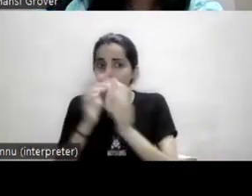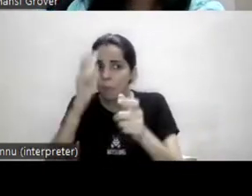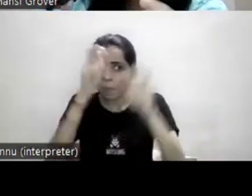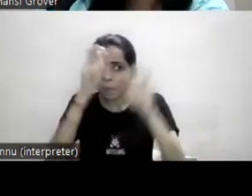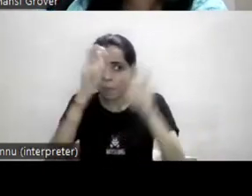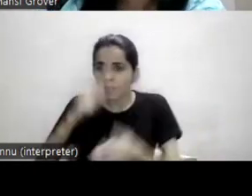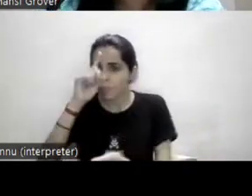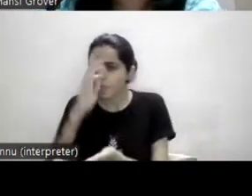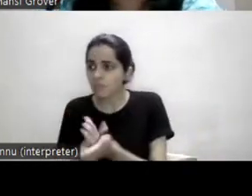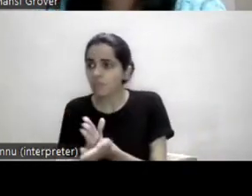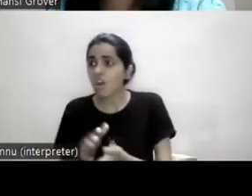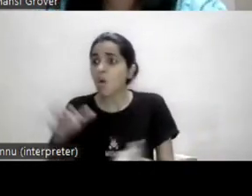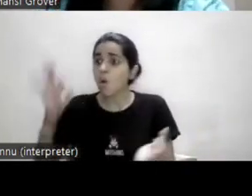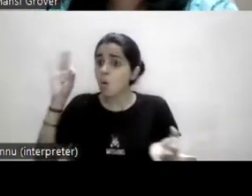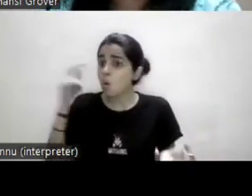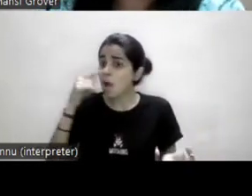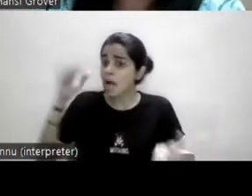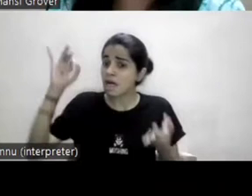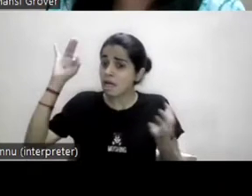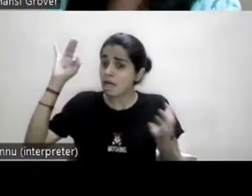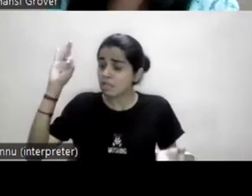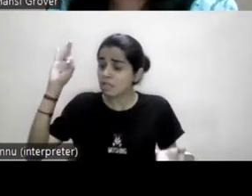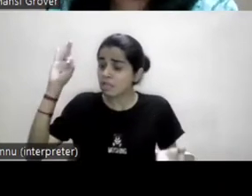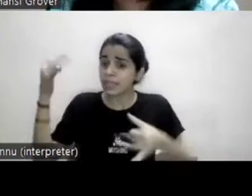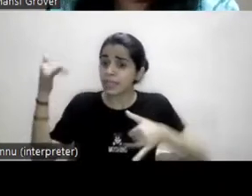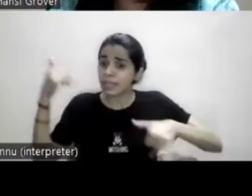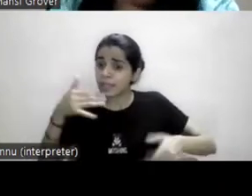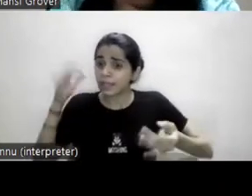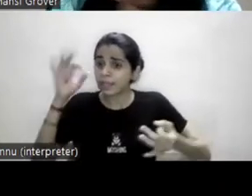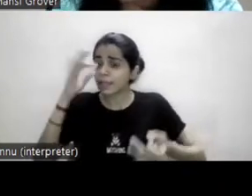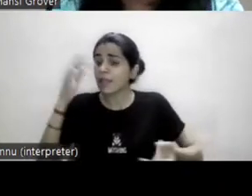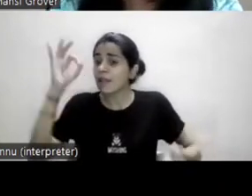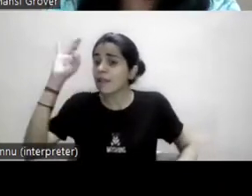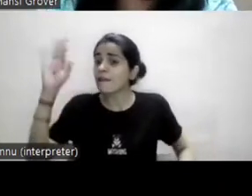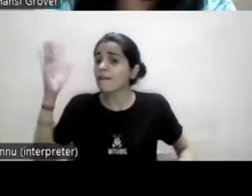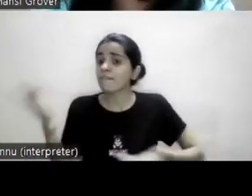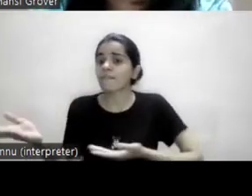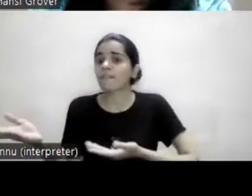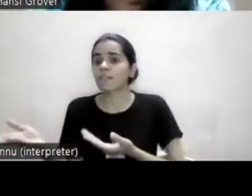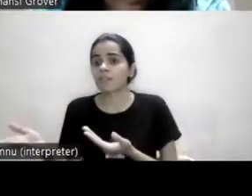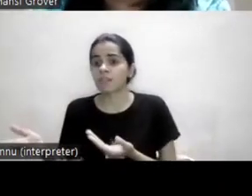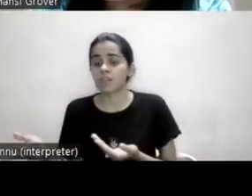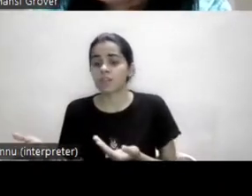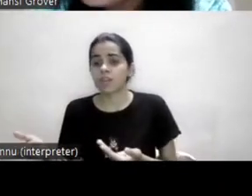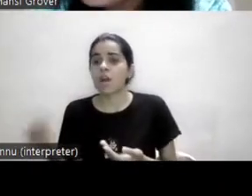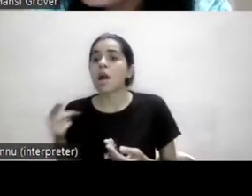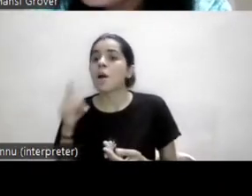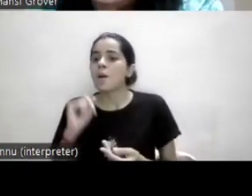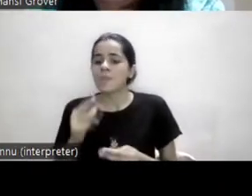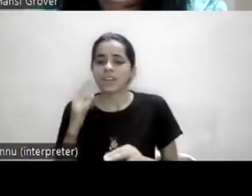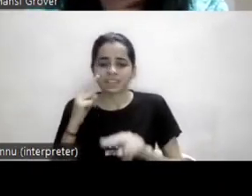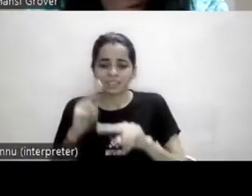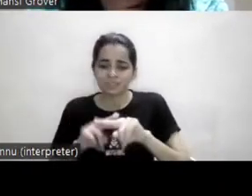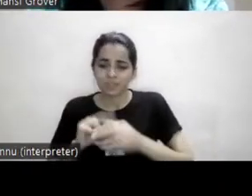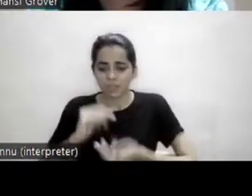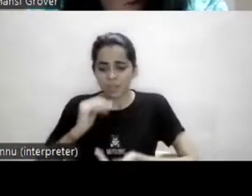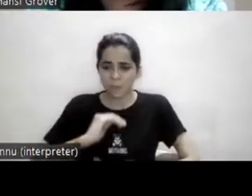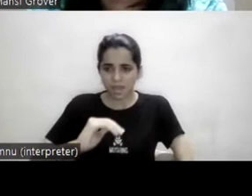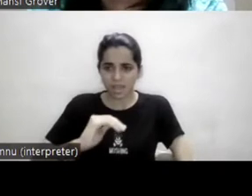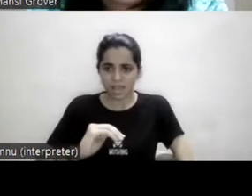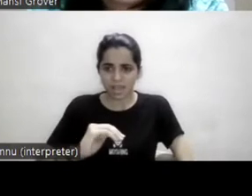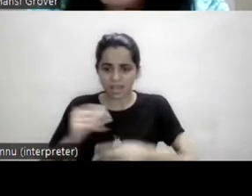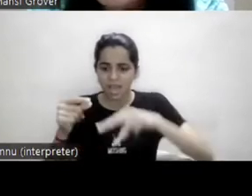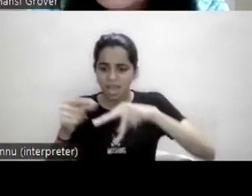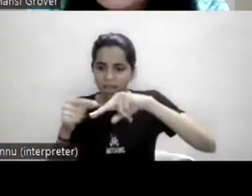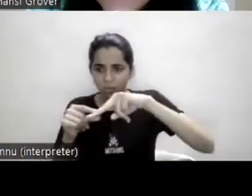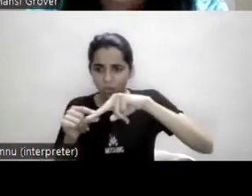that kind of instance happens in the West, you know, you would be treated very differently. You would be maybe a part of a freak